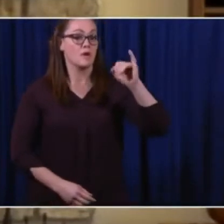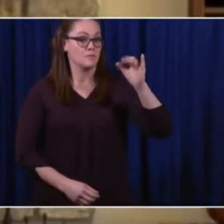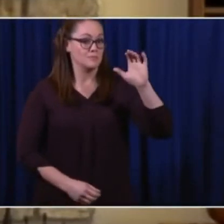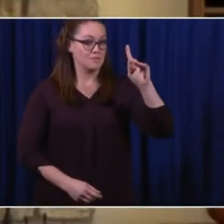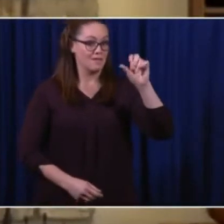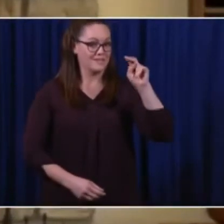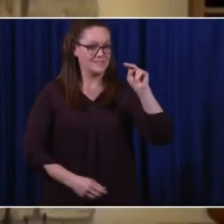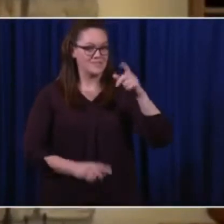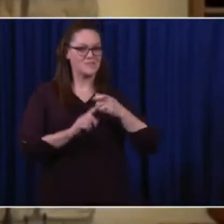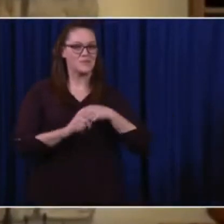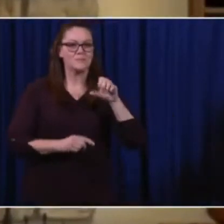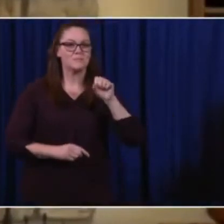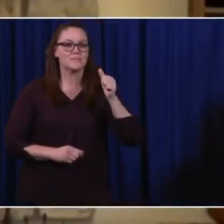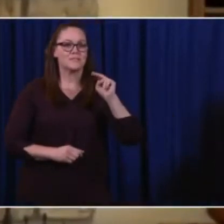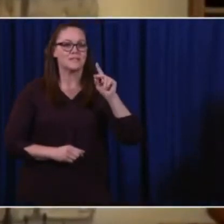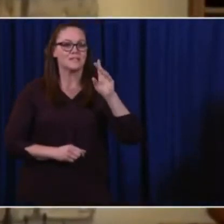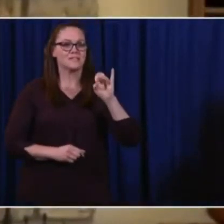Tom.